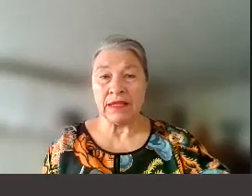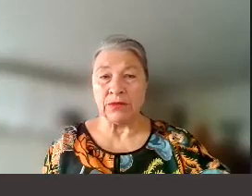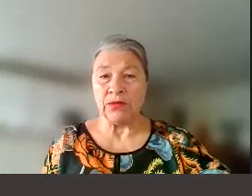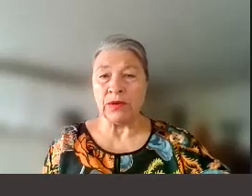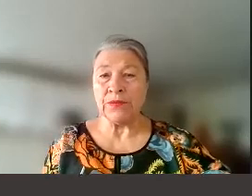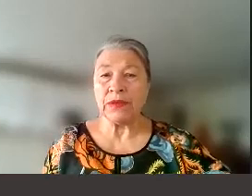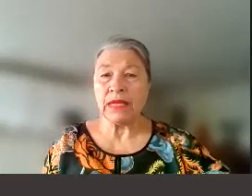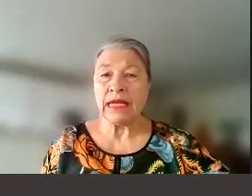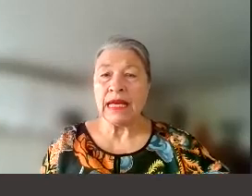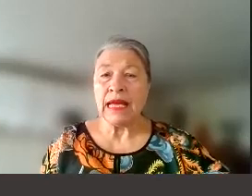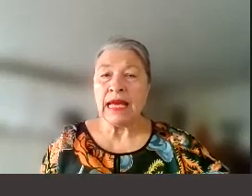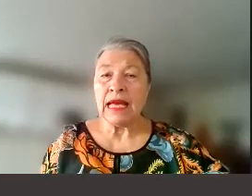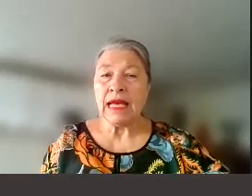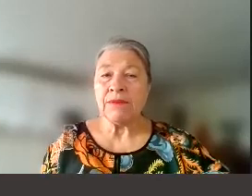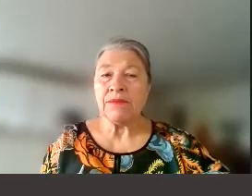they live.